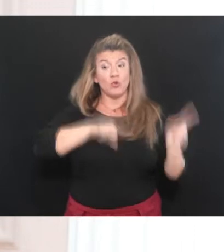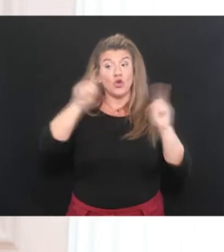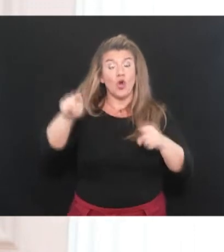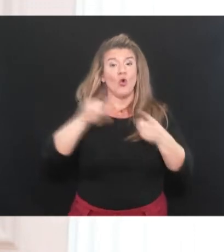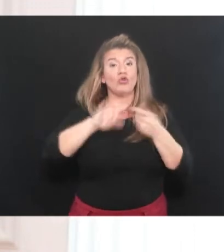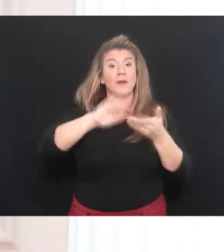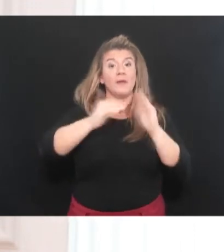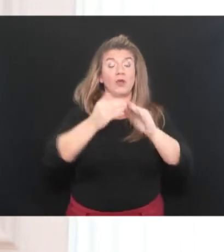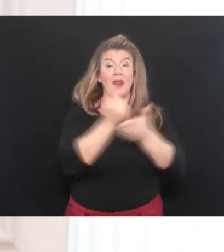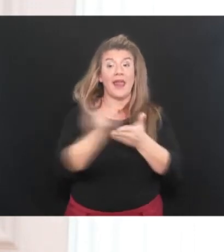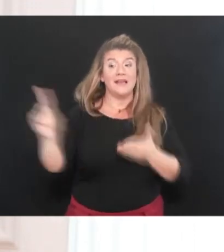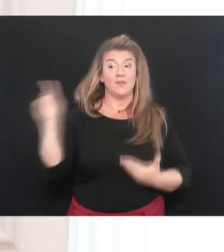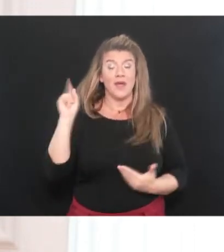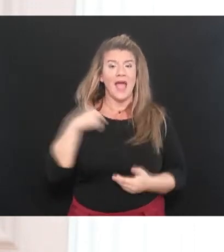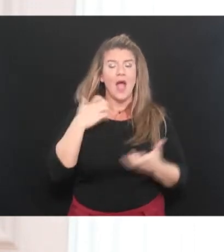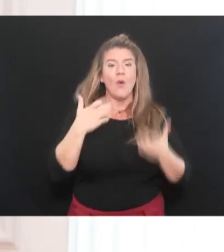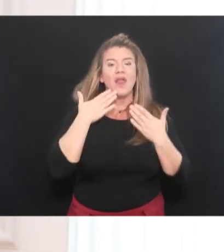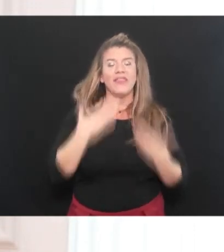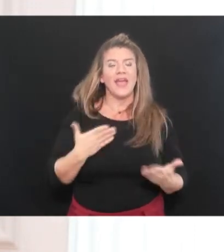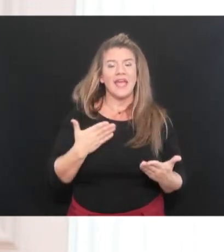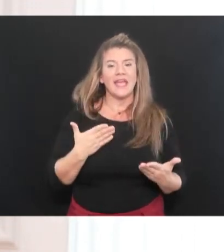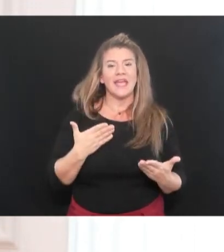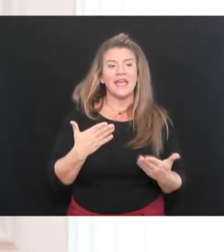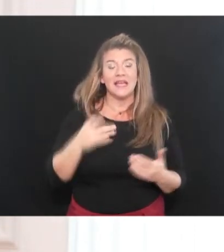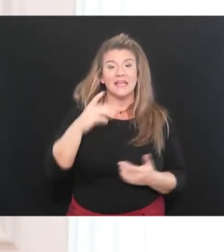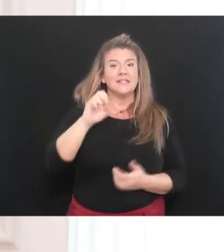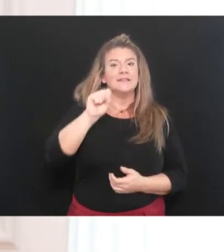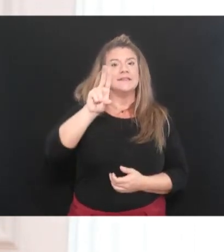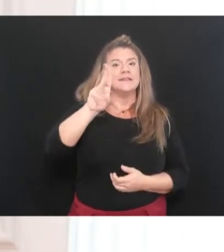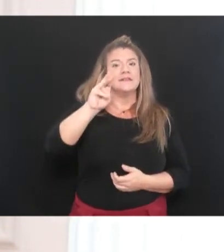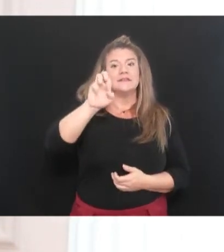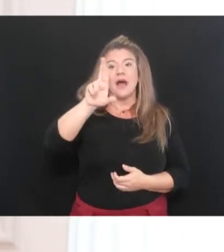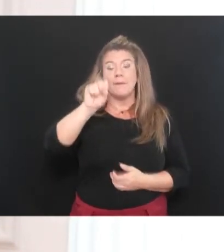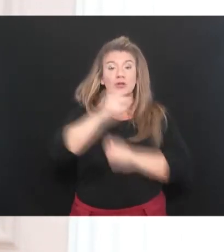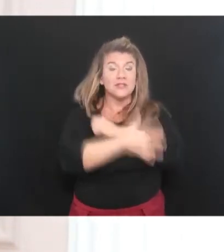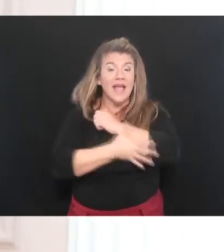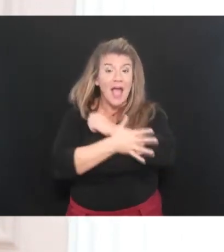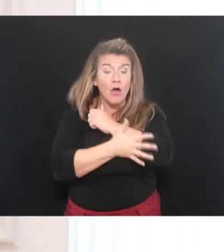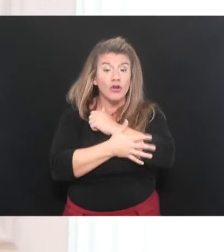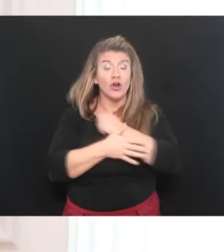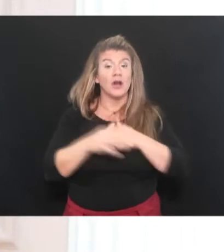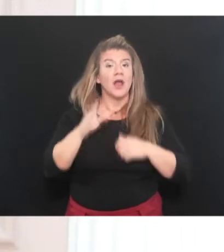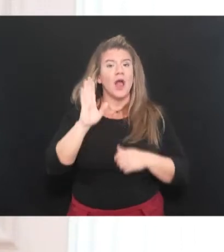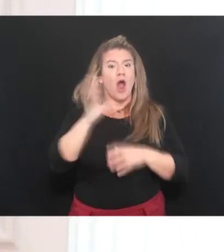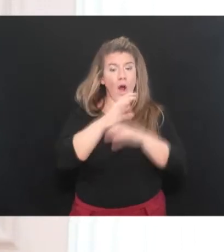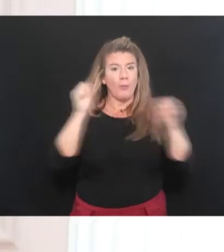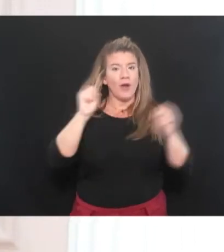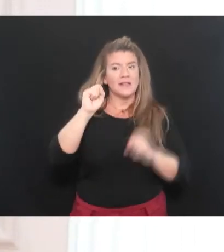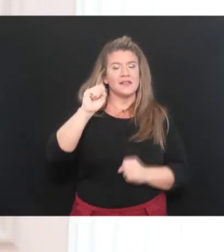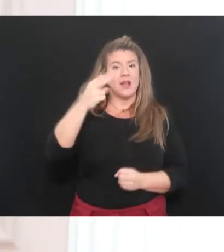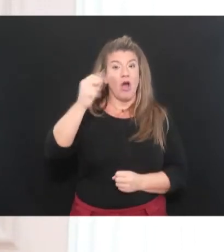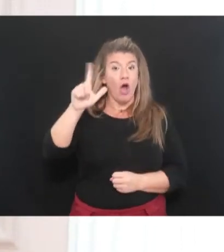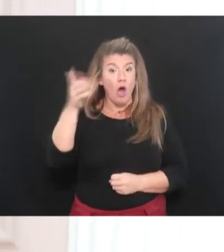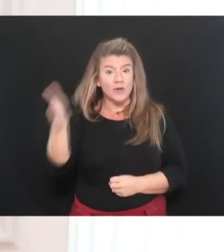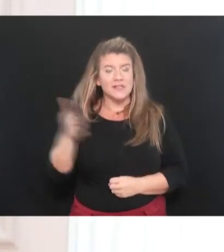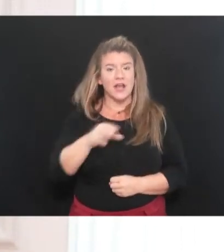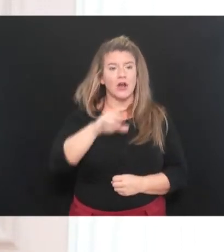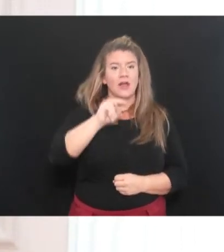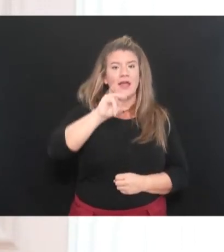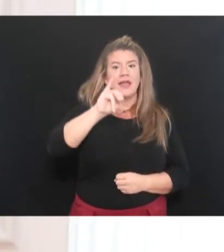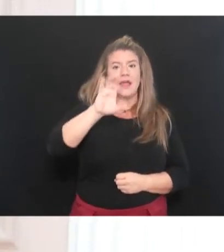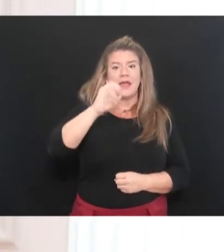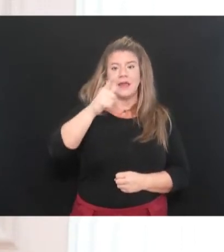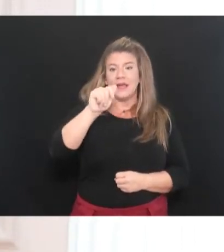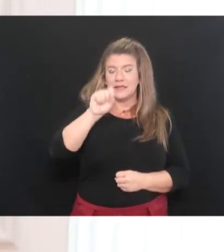communities last week. I want to thank Summers County. Our President Miller Hall was down there. I was able to be in Nicholas, Mineral, Hampshire.